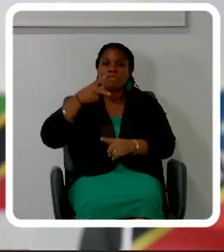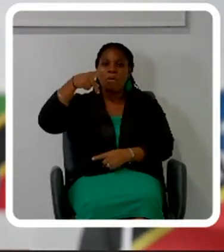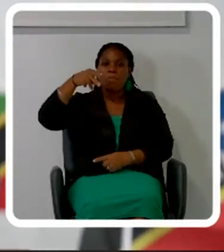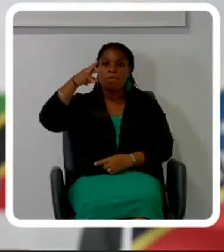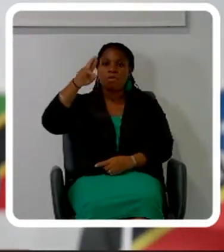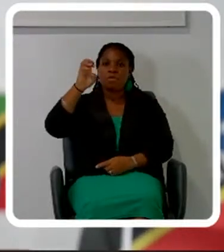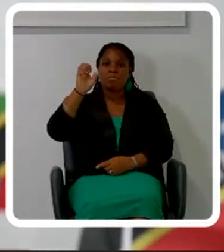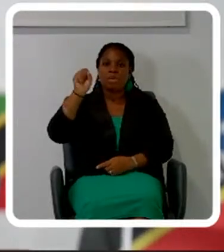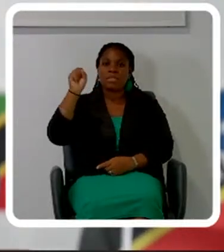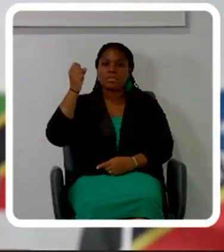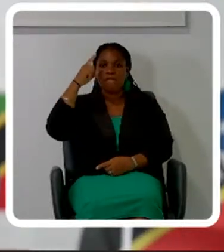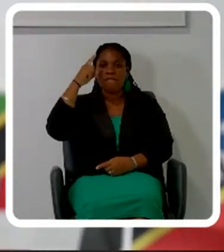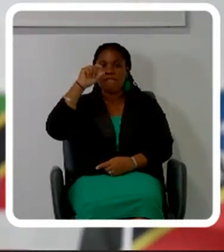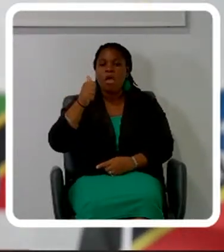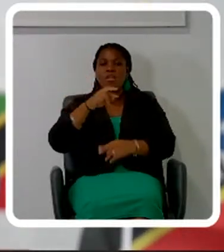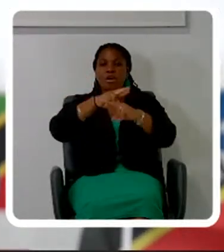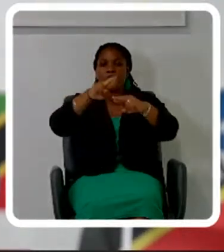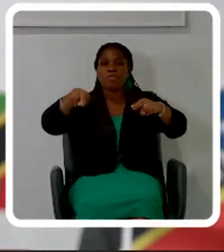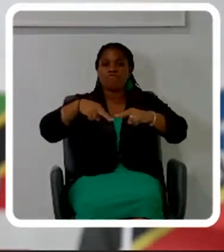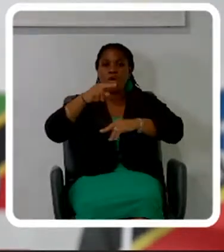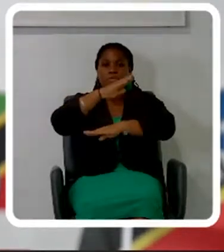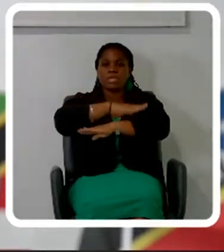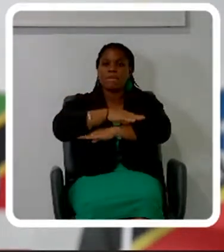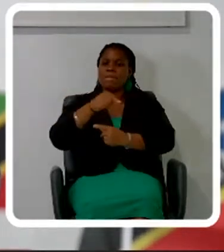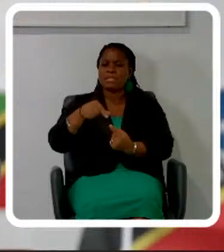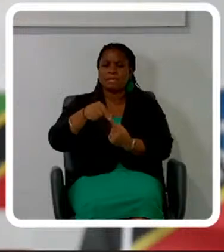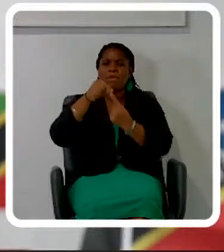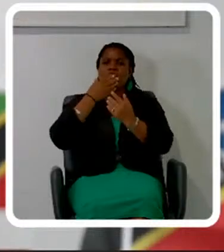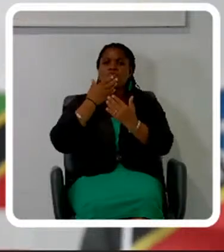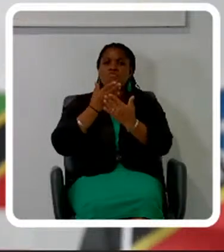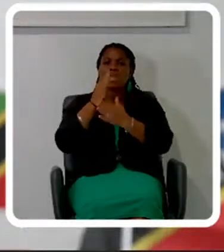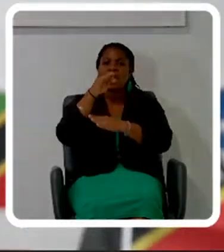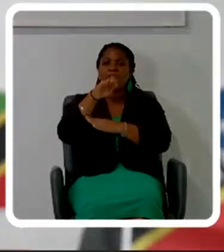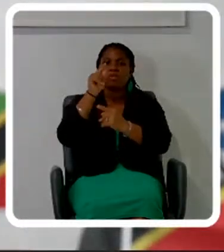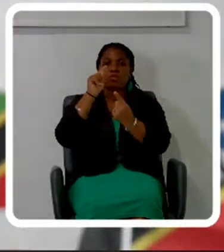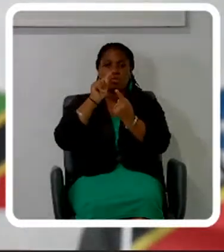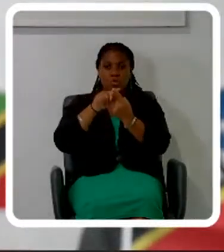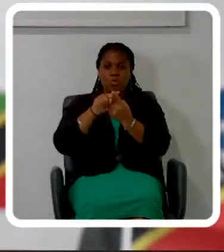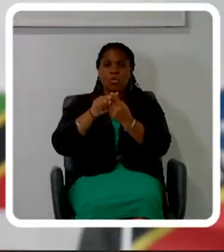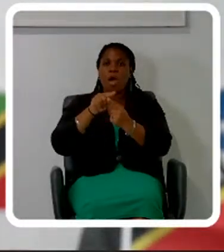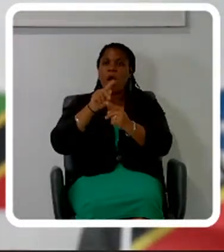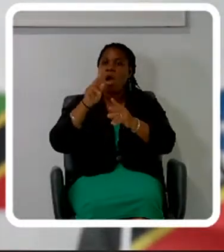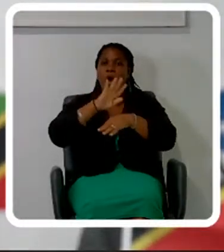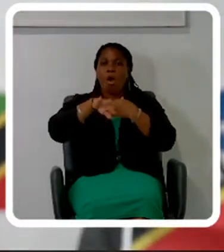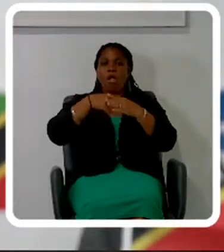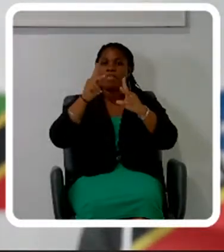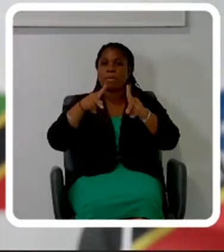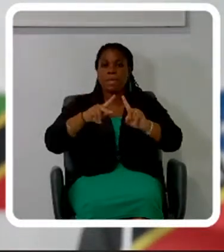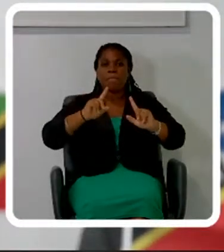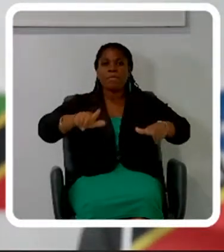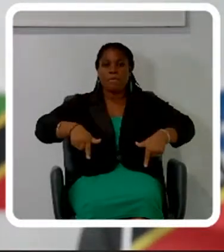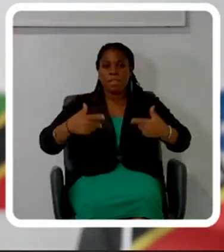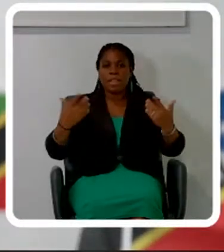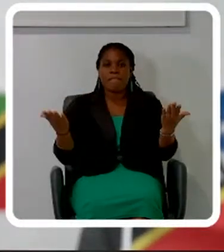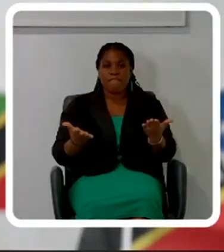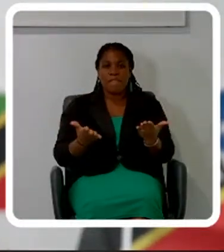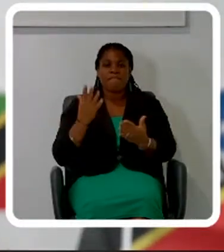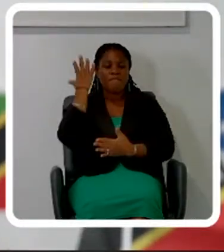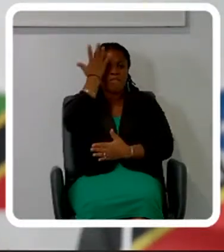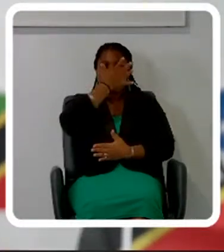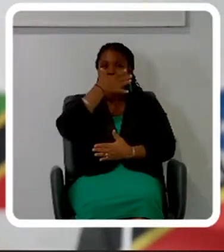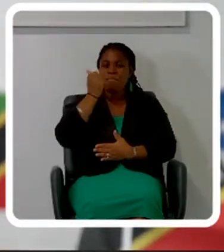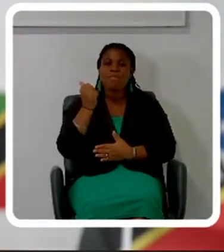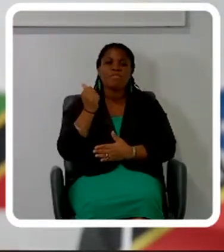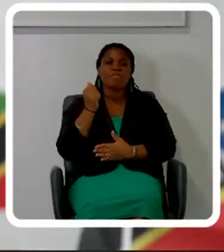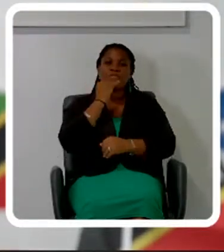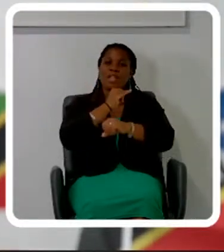roundtable, and to say a special good afternoon to the citizens and residents of beautiful Twin Island Federation of St.